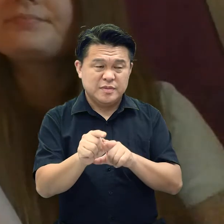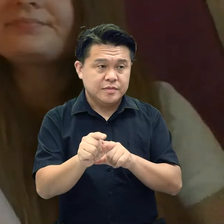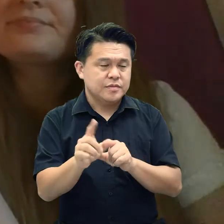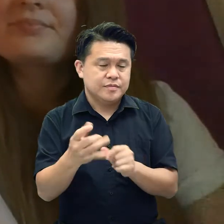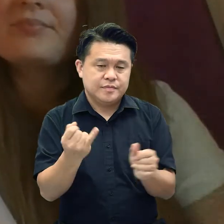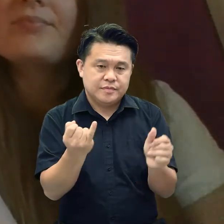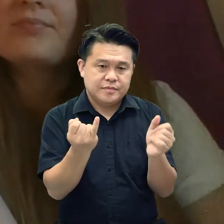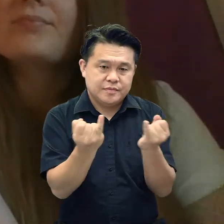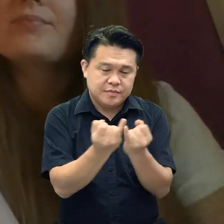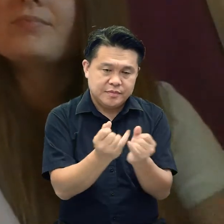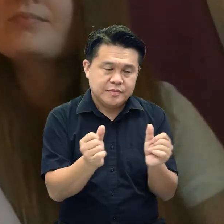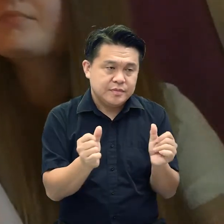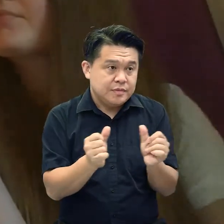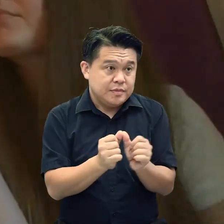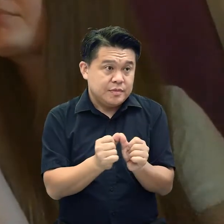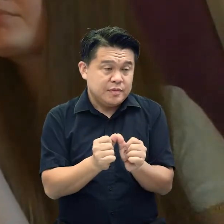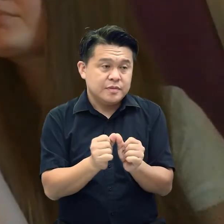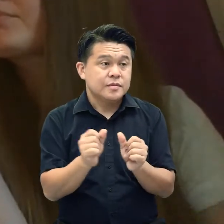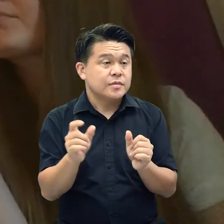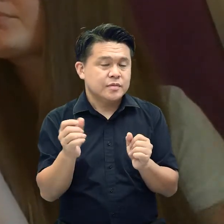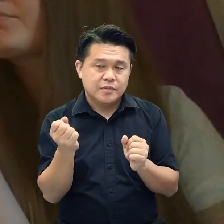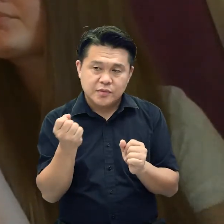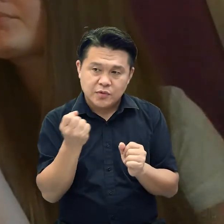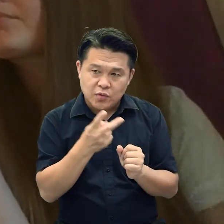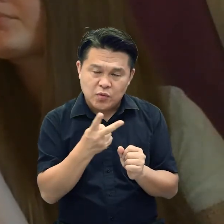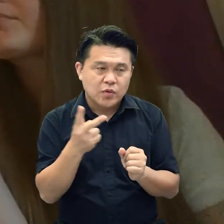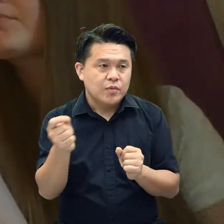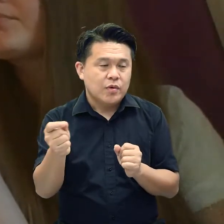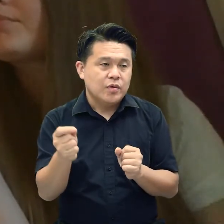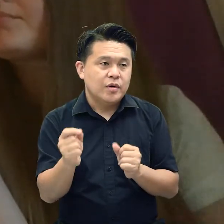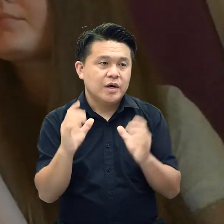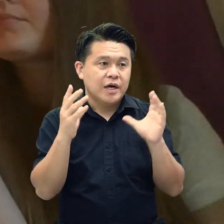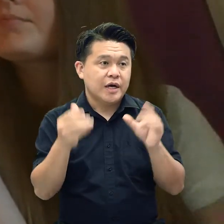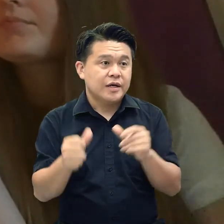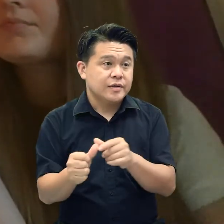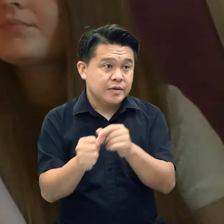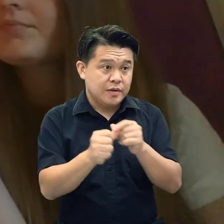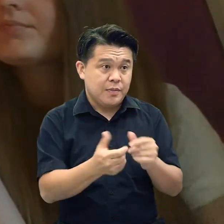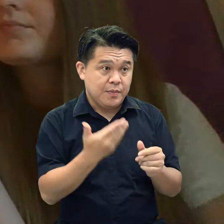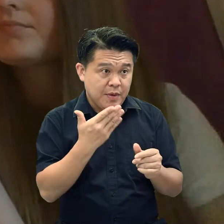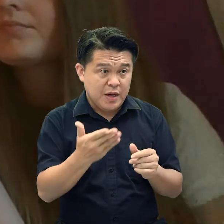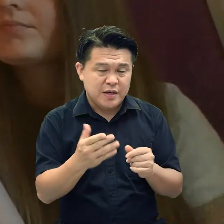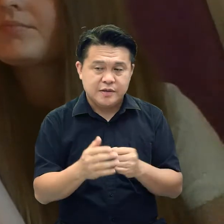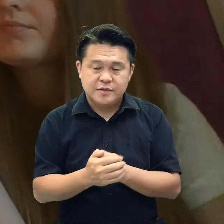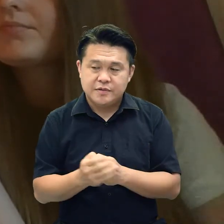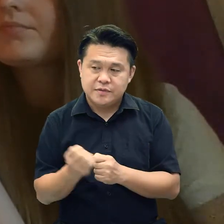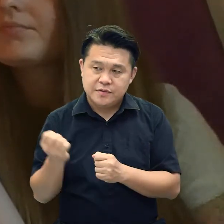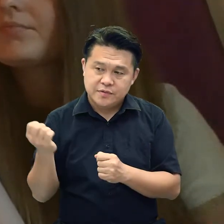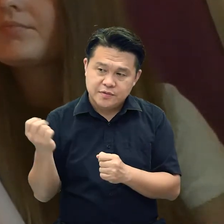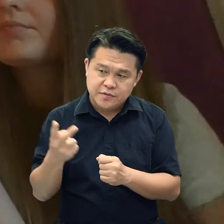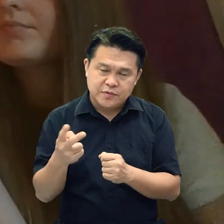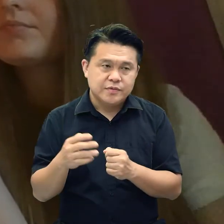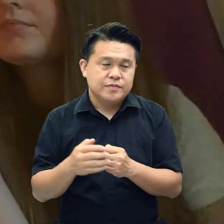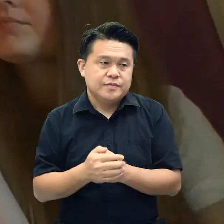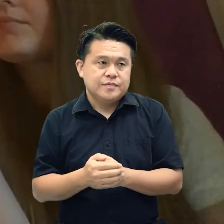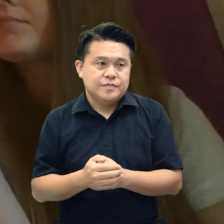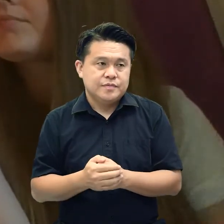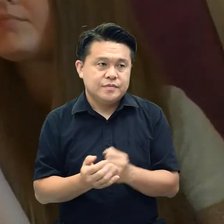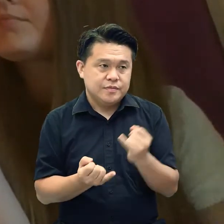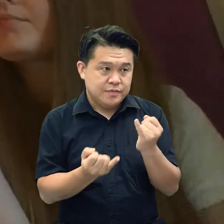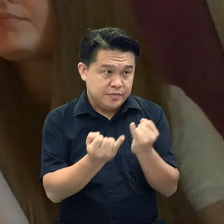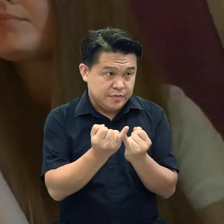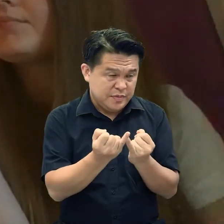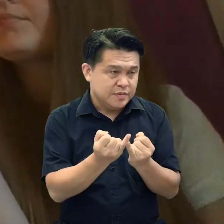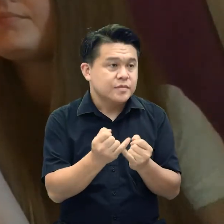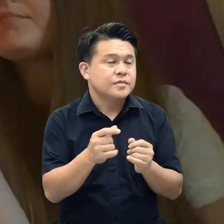adopt, and lesbian couples have access to IVF and assisted insemination. And the Church